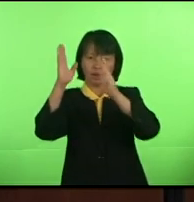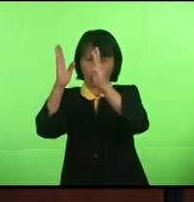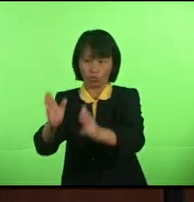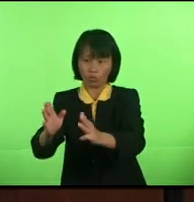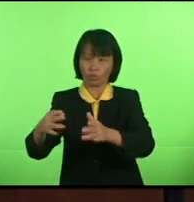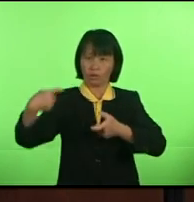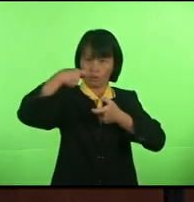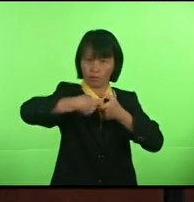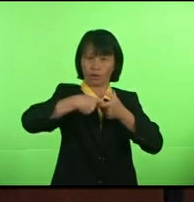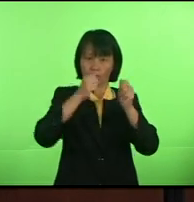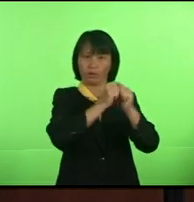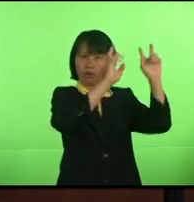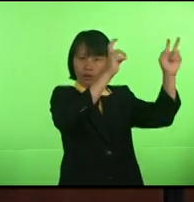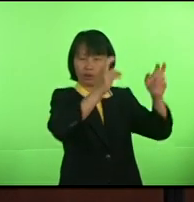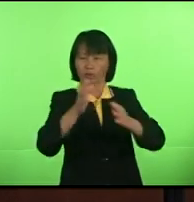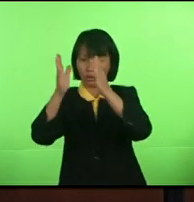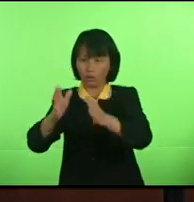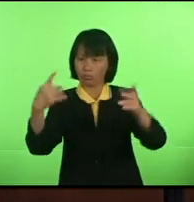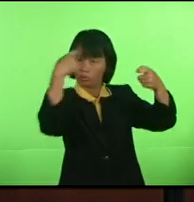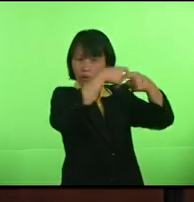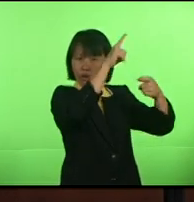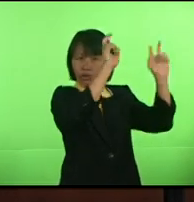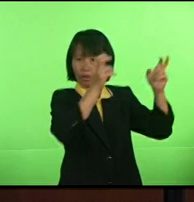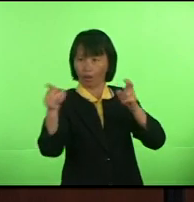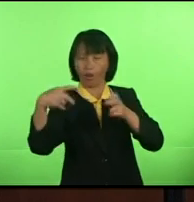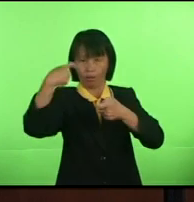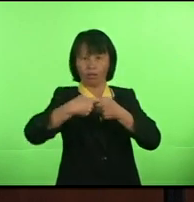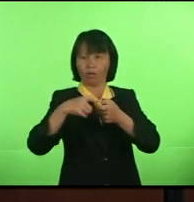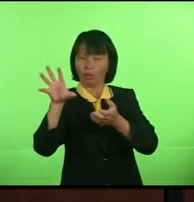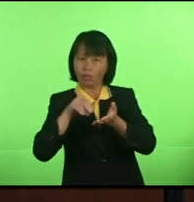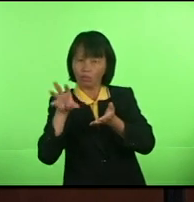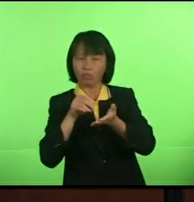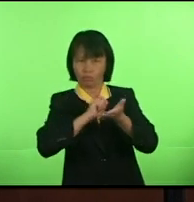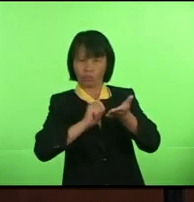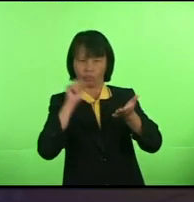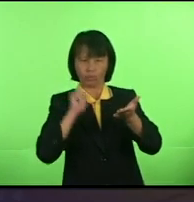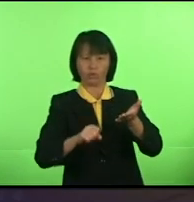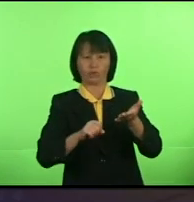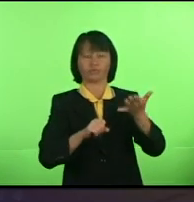the piece of writing. These can bring